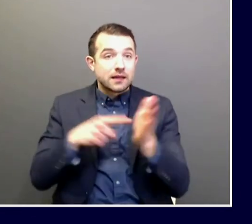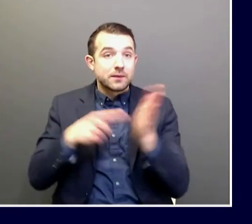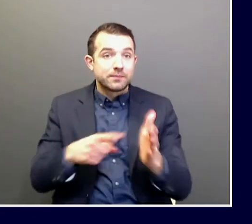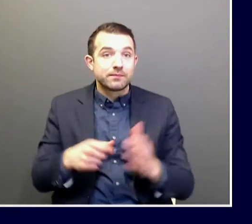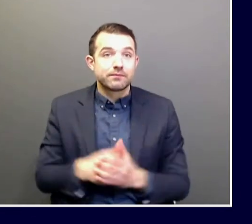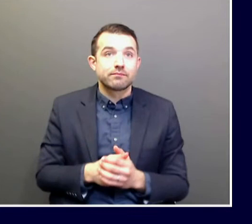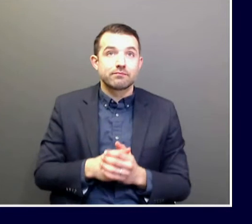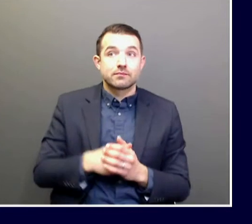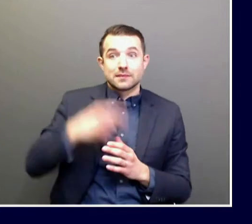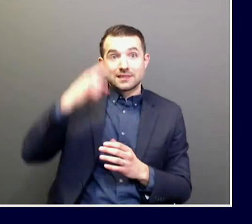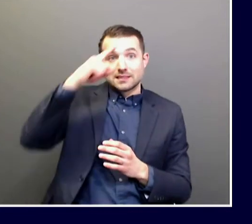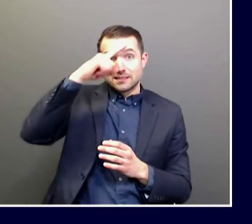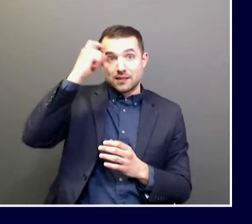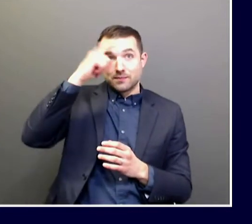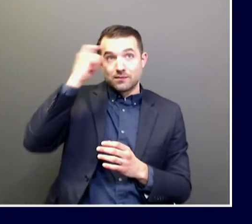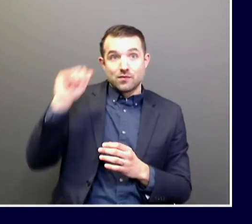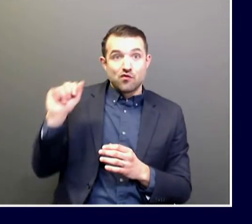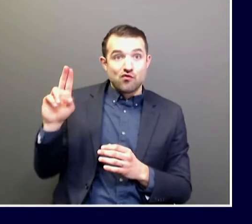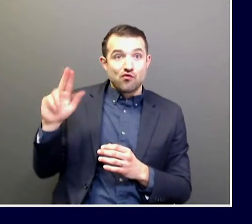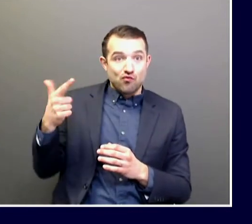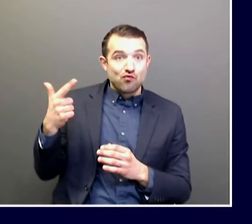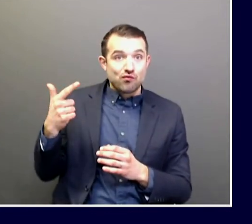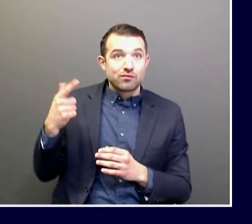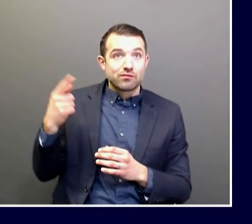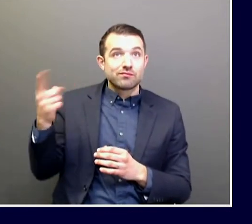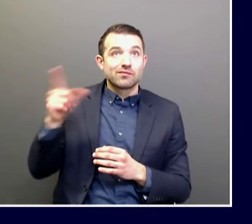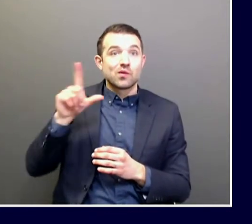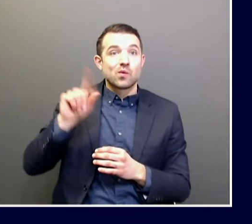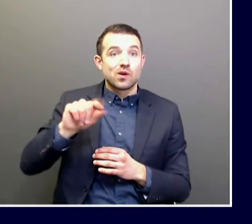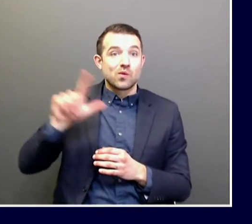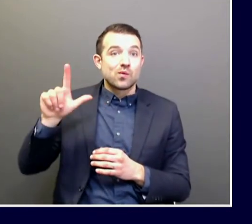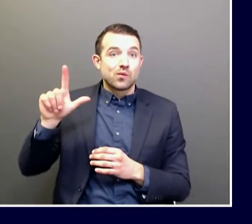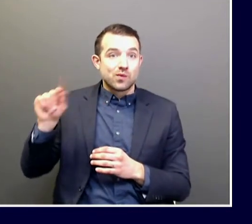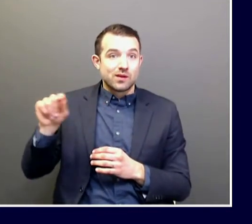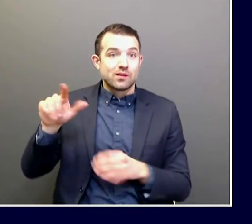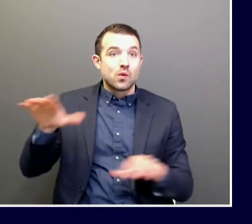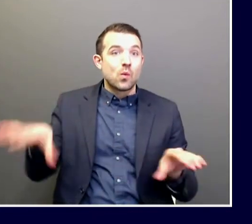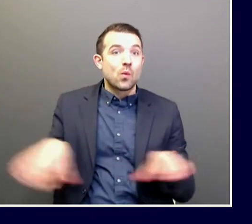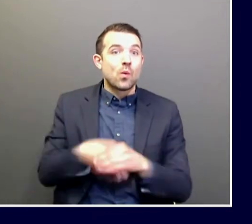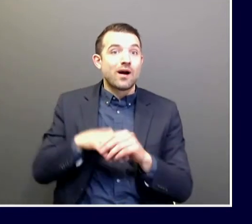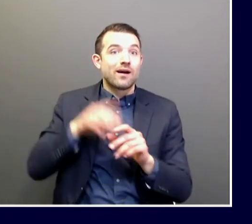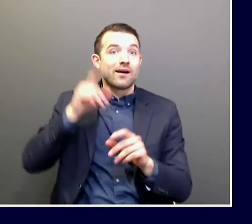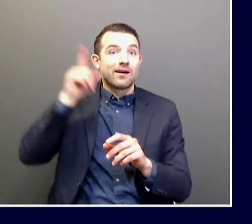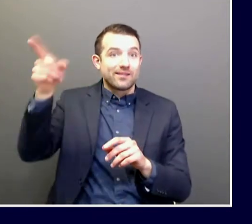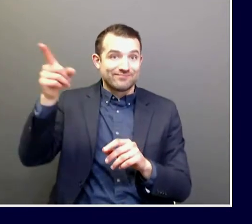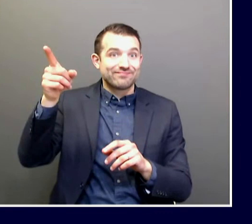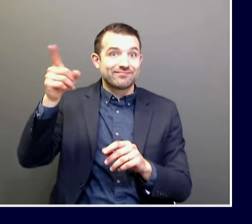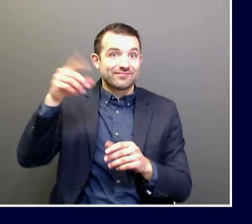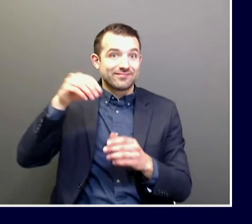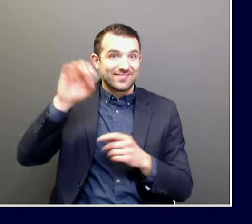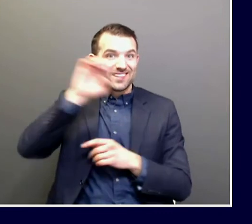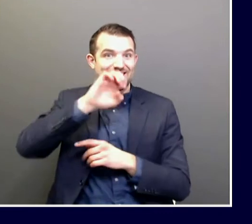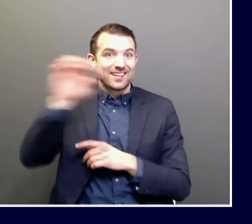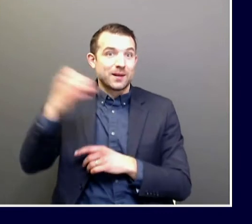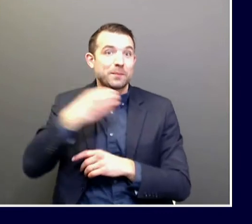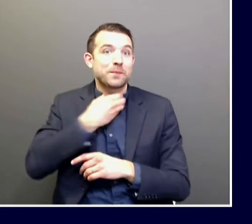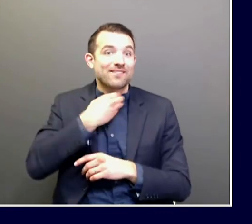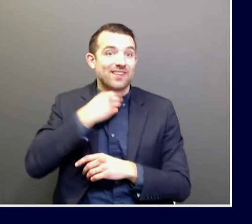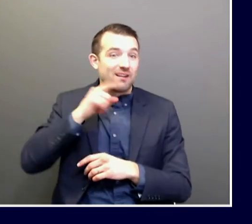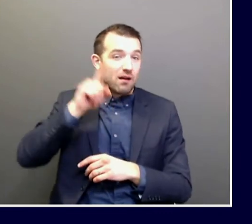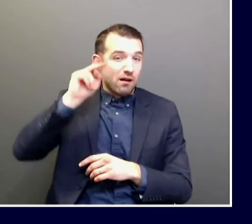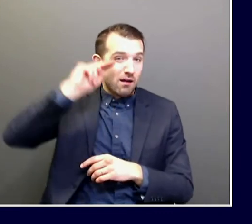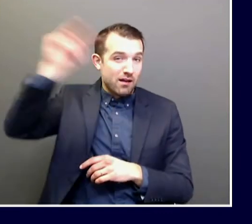outbreak investigation associated with a wedding in East Millinocket was a prime example of how and when and